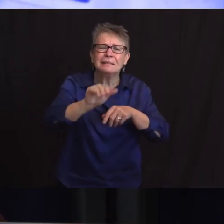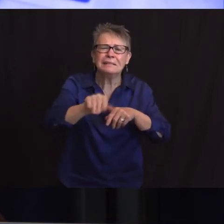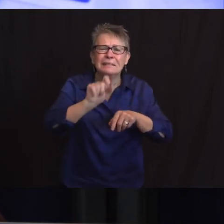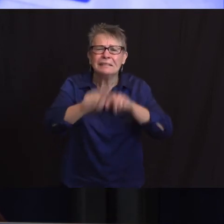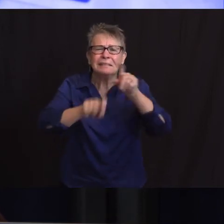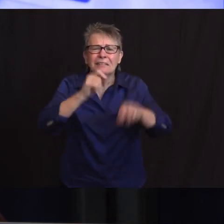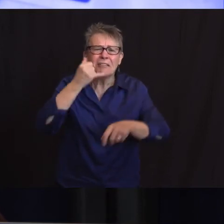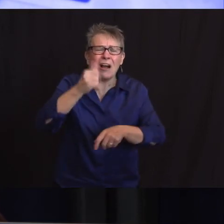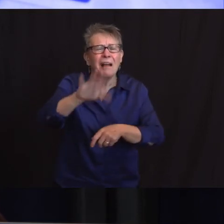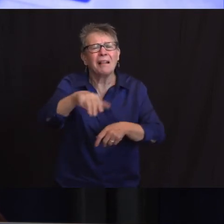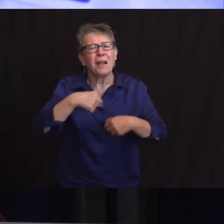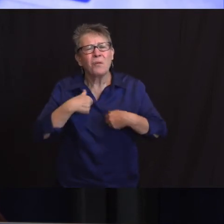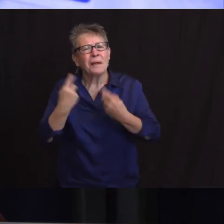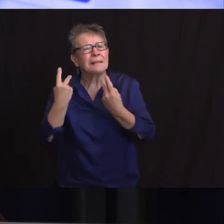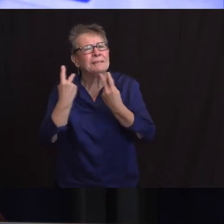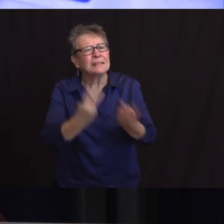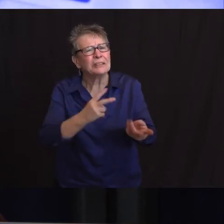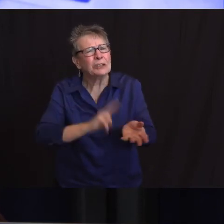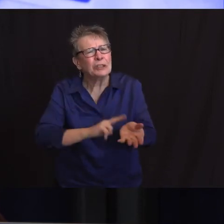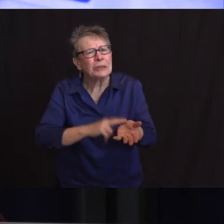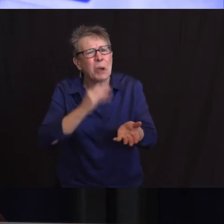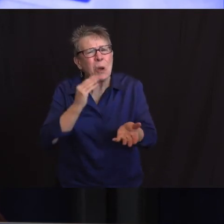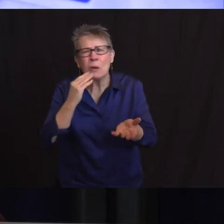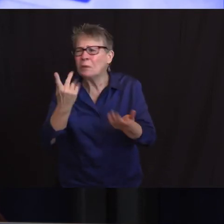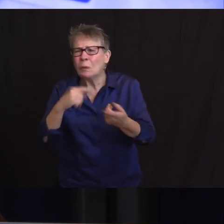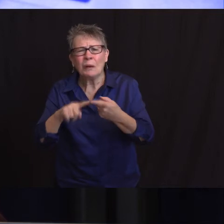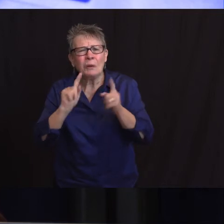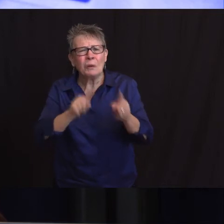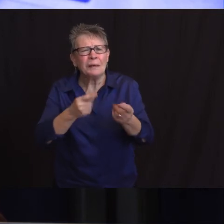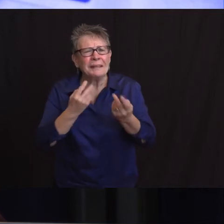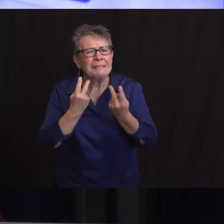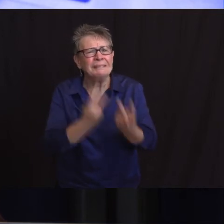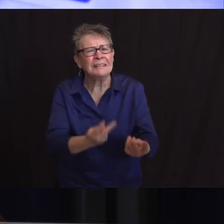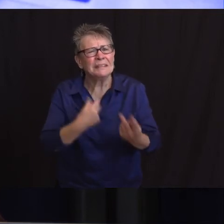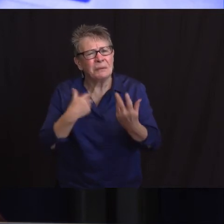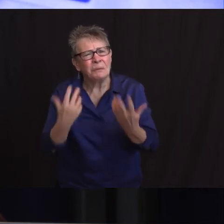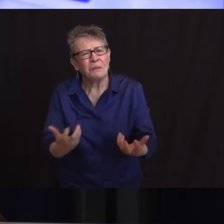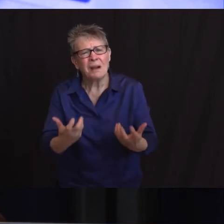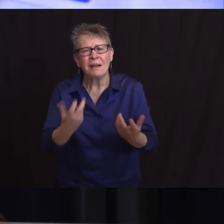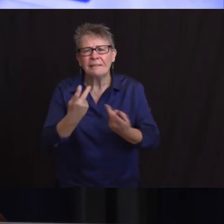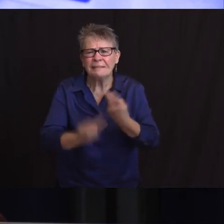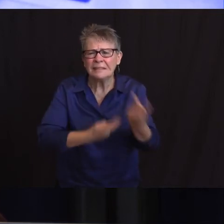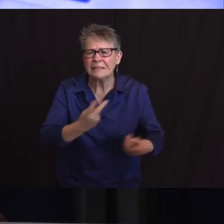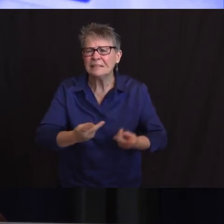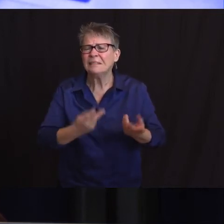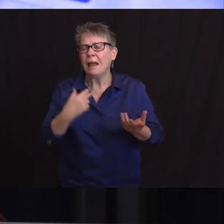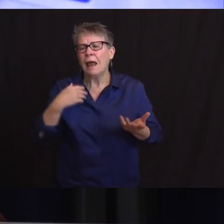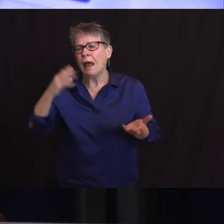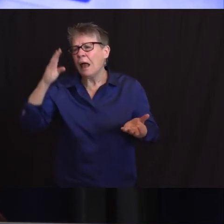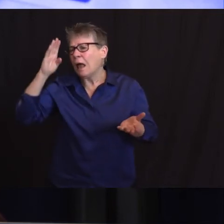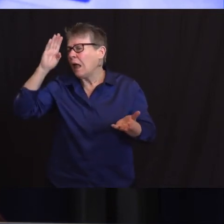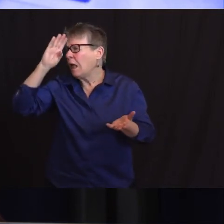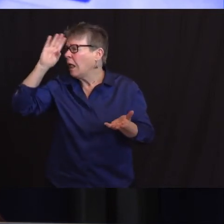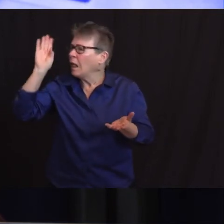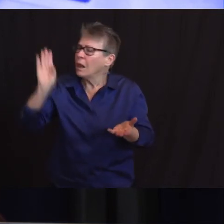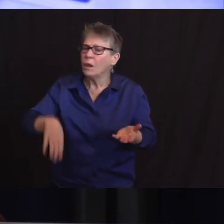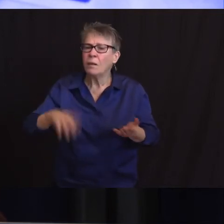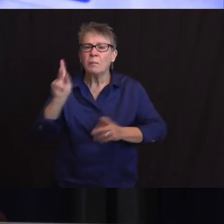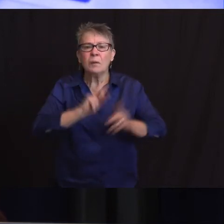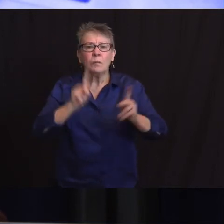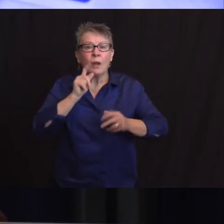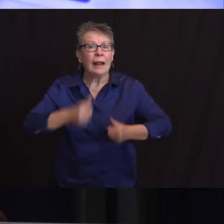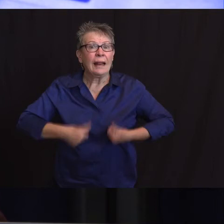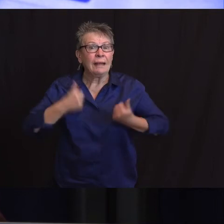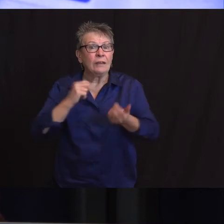and other loved ones has taken a significant toll on our residents of nursing homes. We are still concerned that